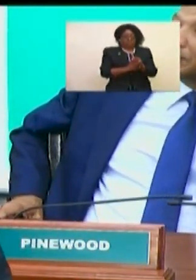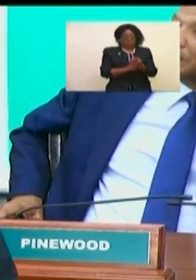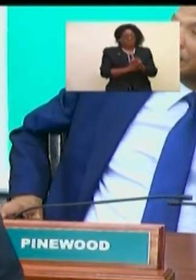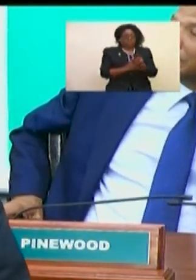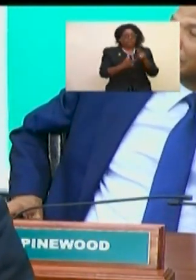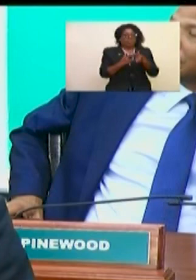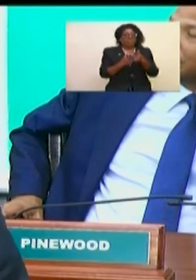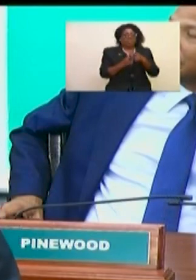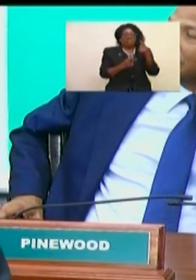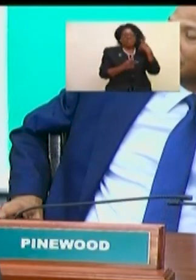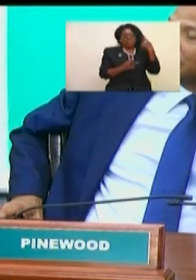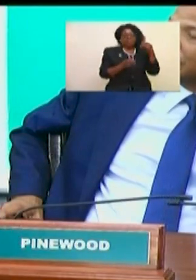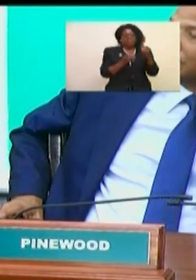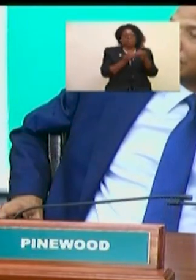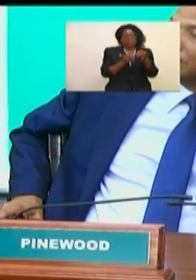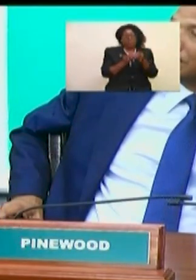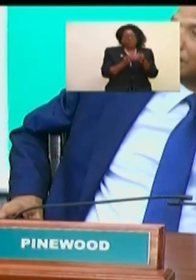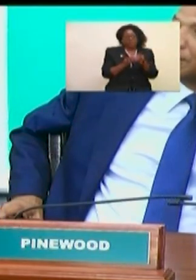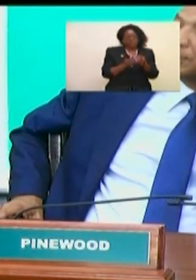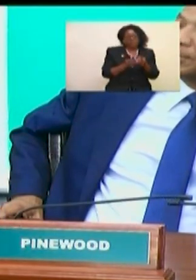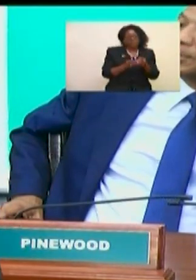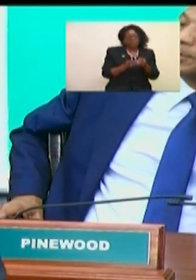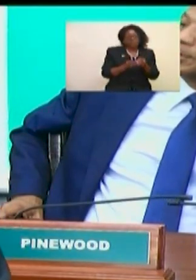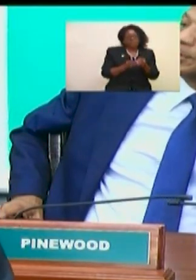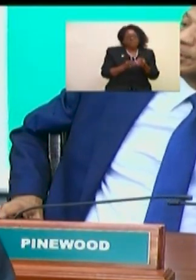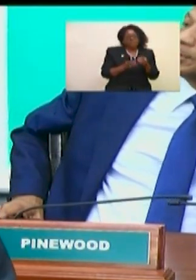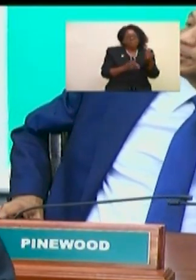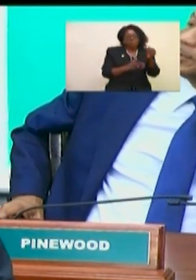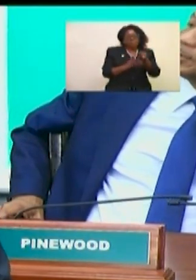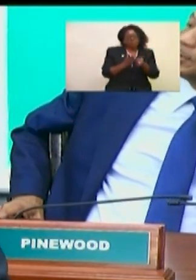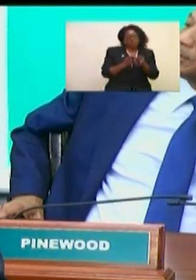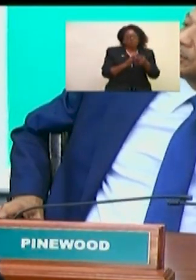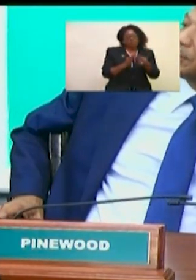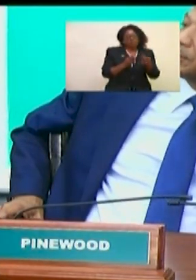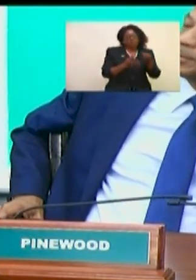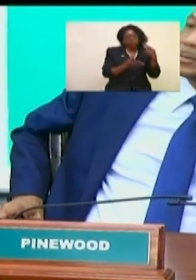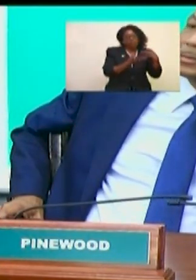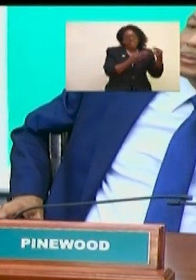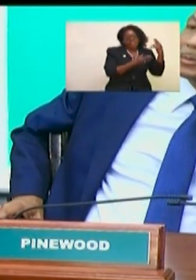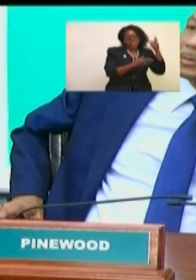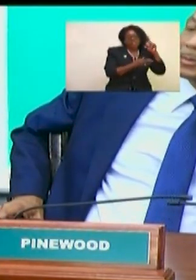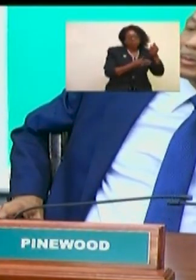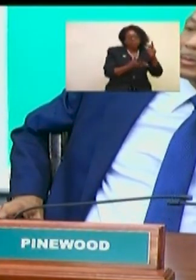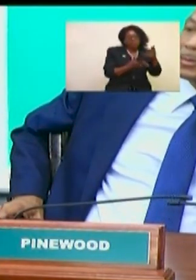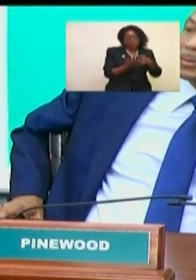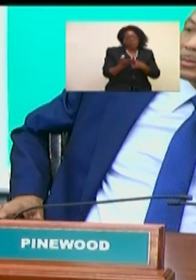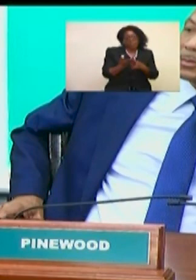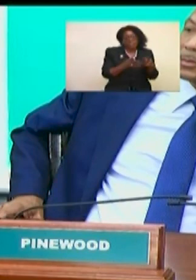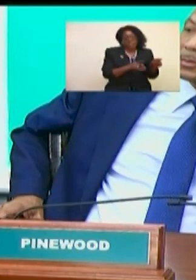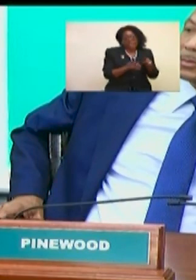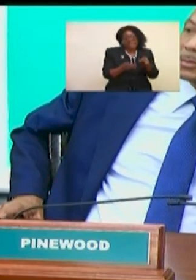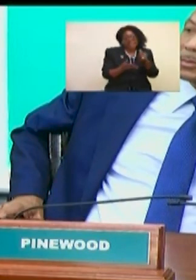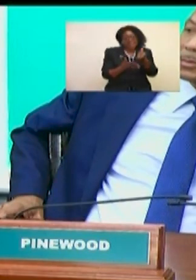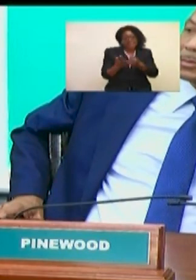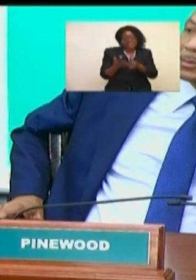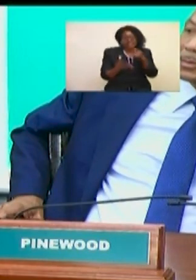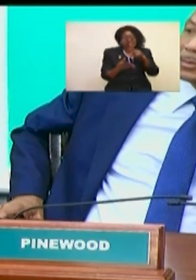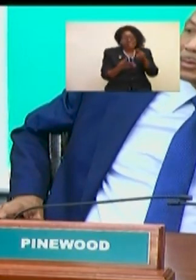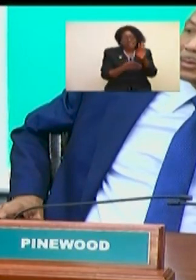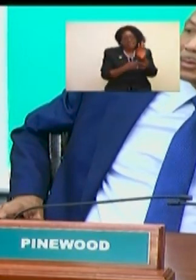and then listen to what they say now. The stock of arrears should be reported as stated in the